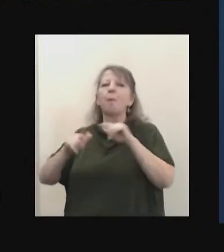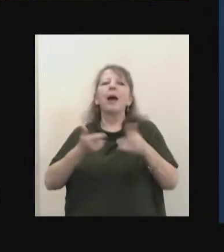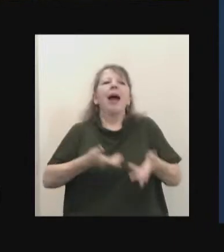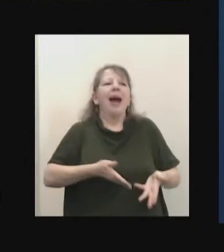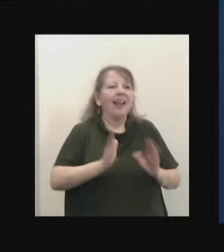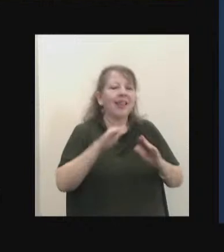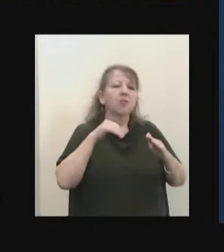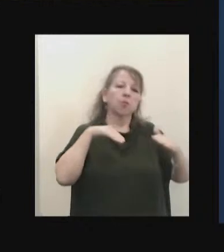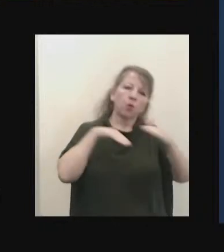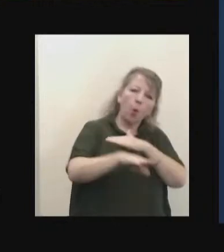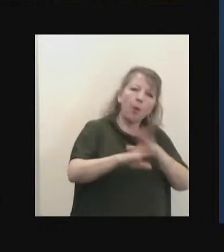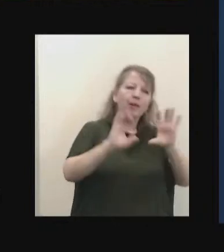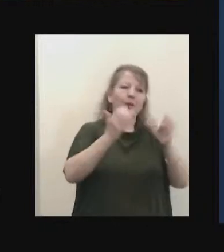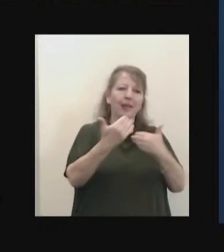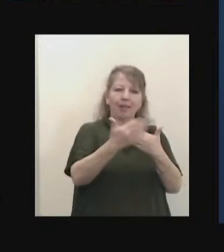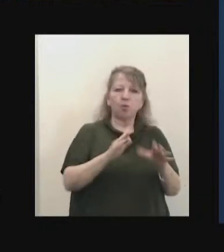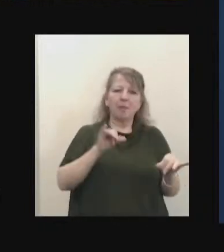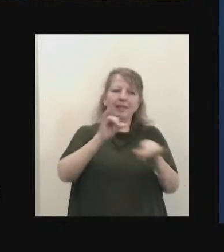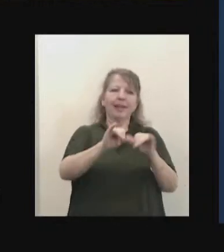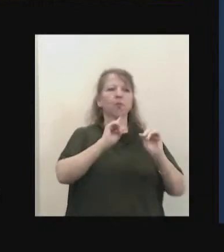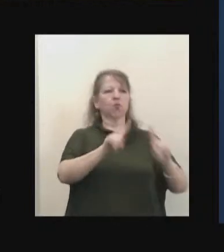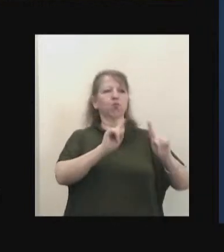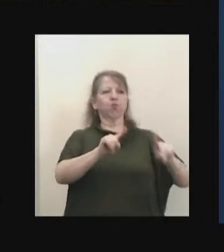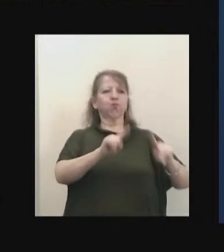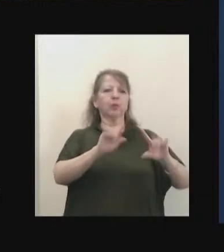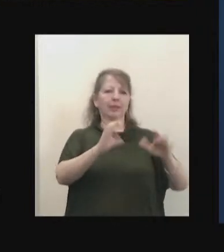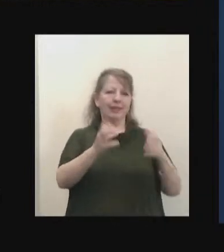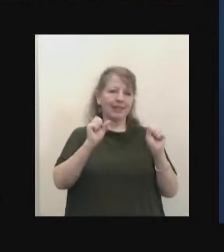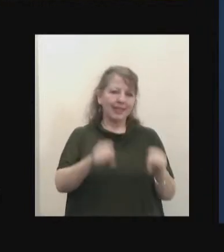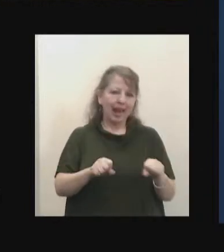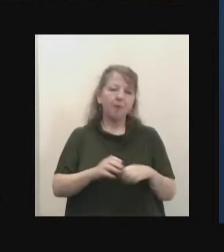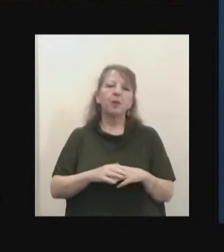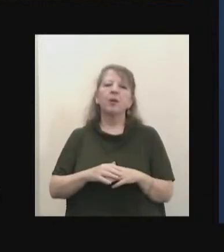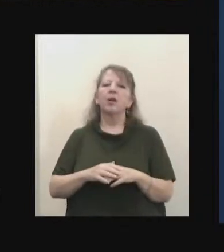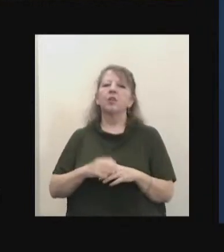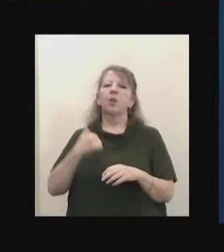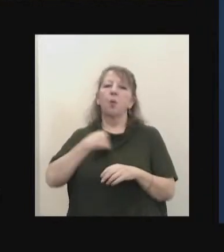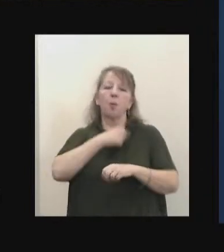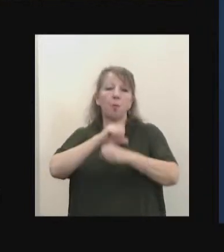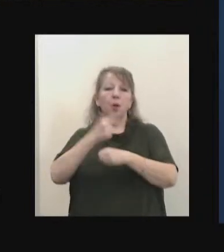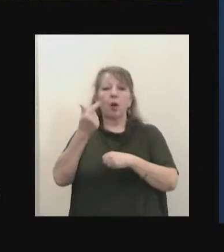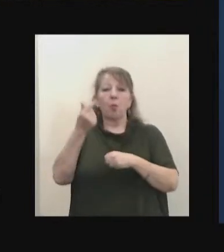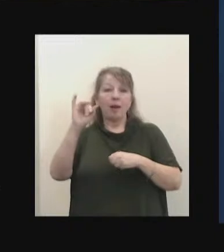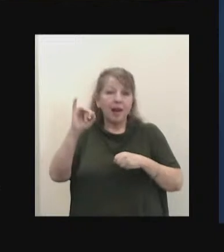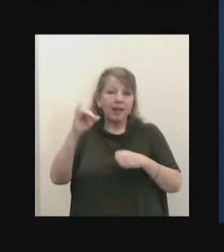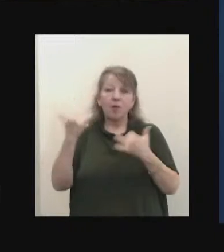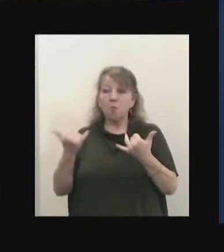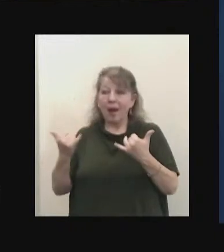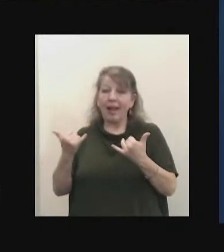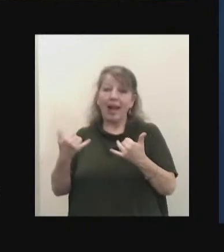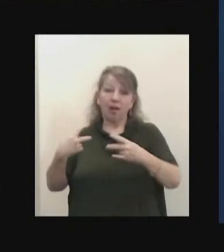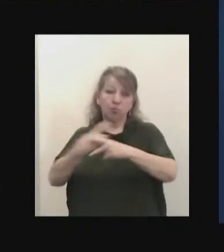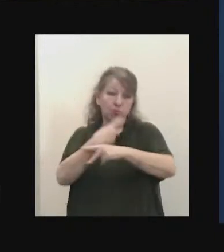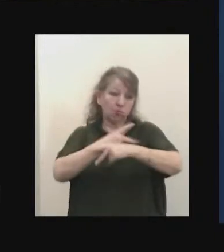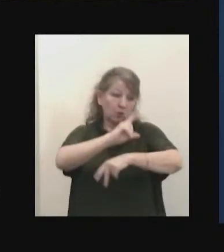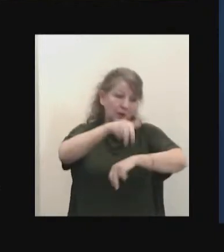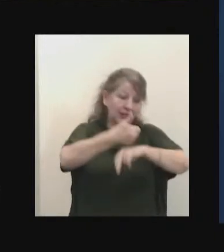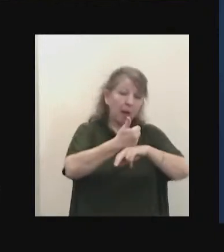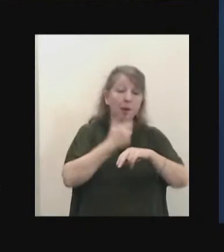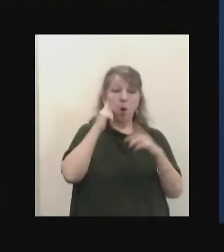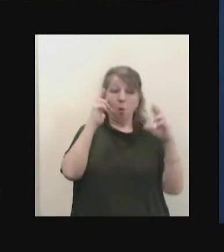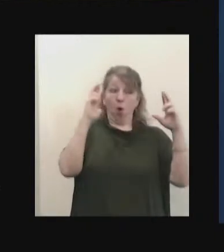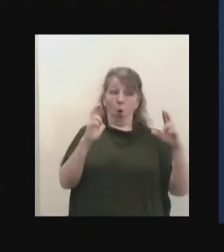in the classroom, so they will be able to learn. So we're working with Grand Island to pilot this. We're hoping that the pilot will